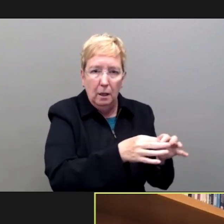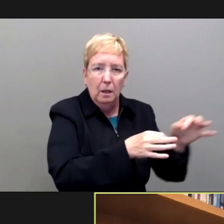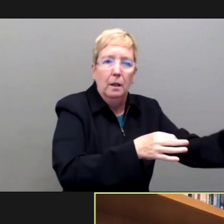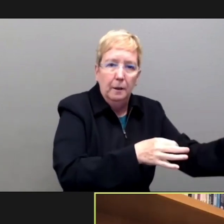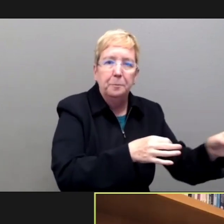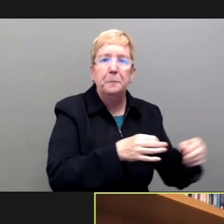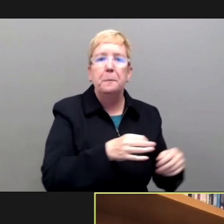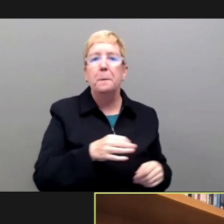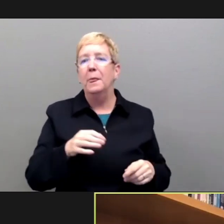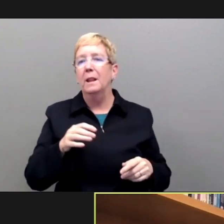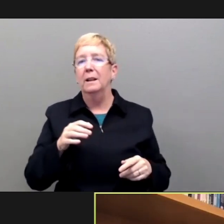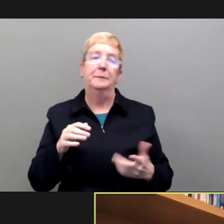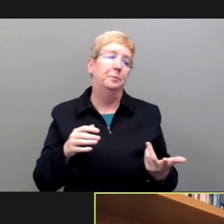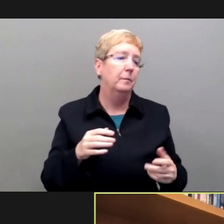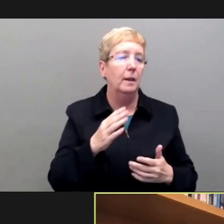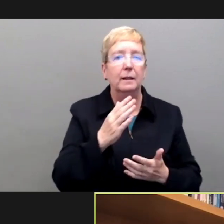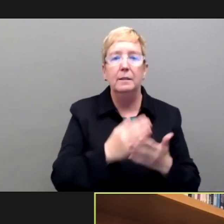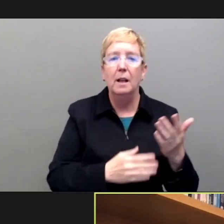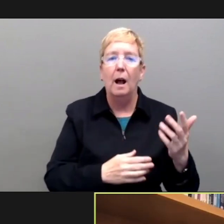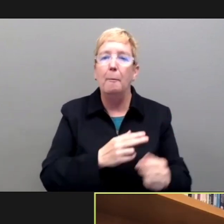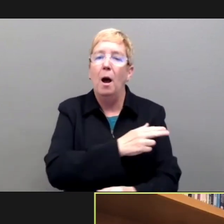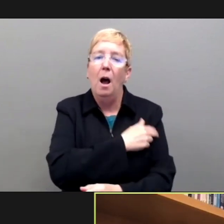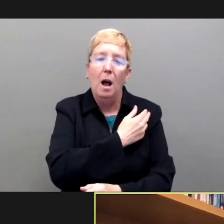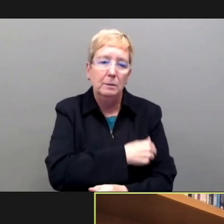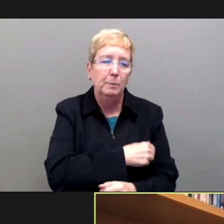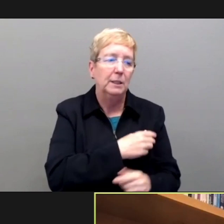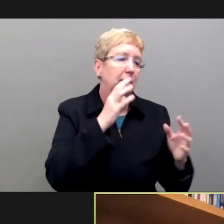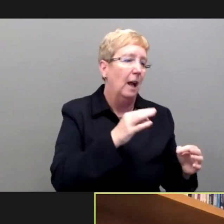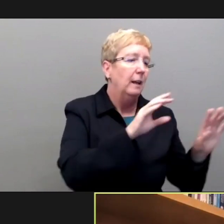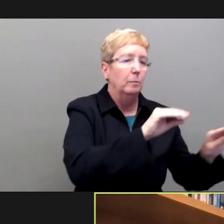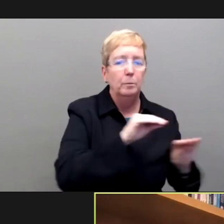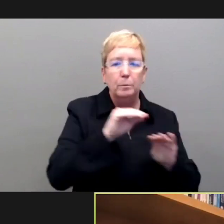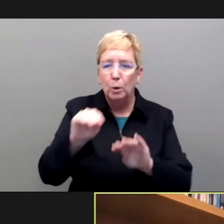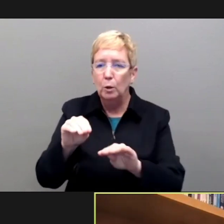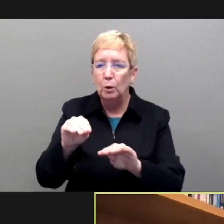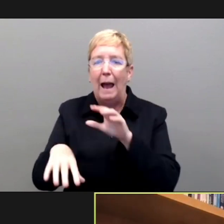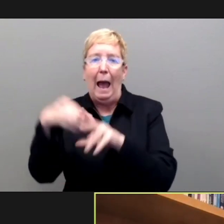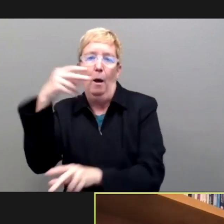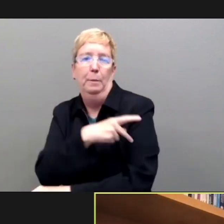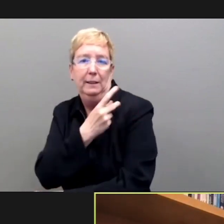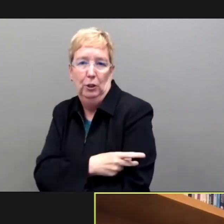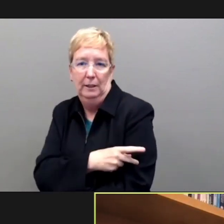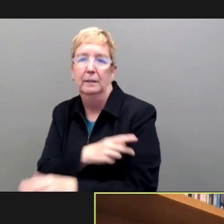case that can be done in an ambulatory environment there.